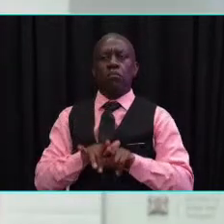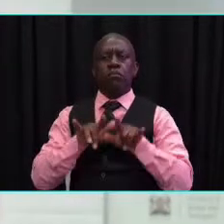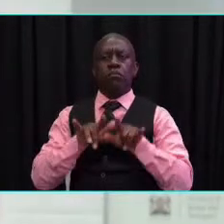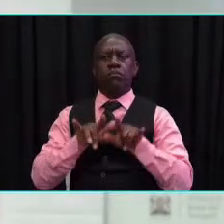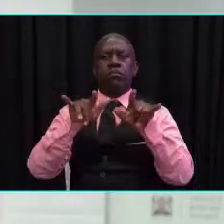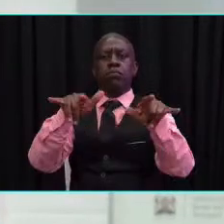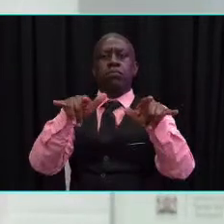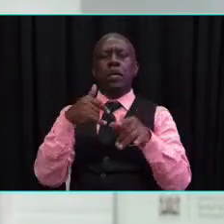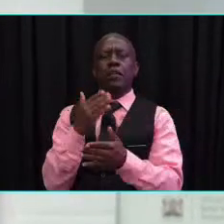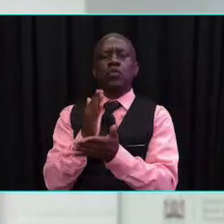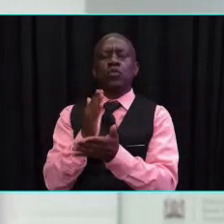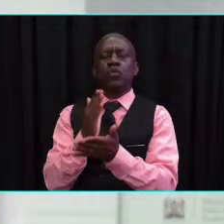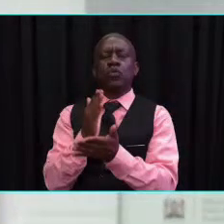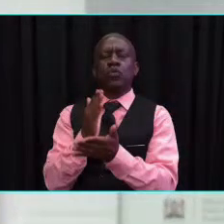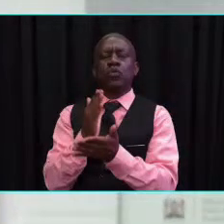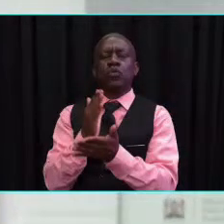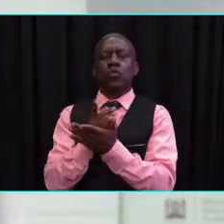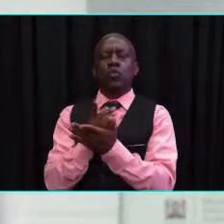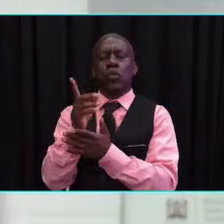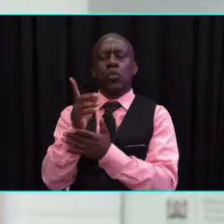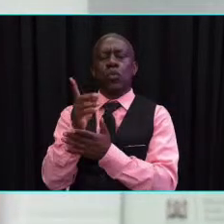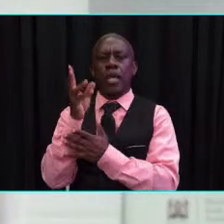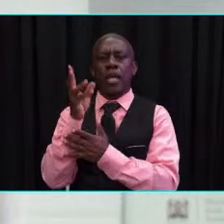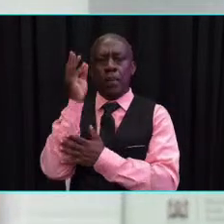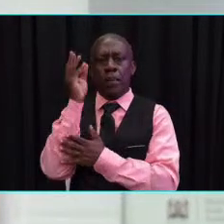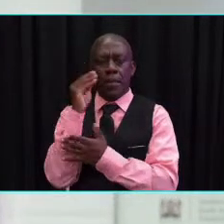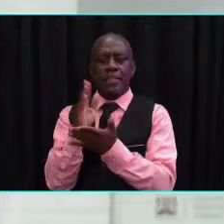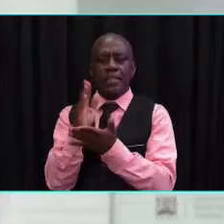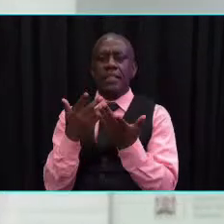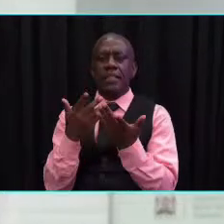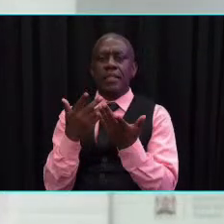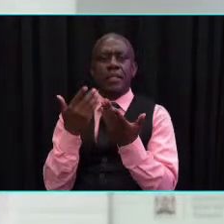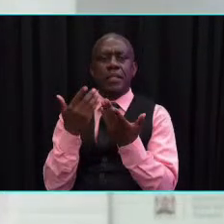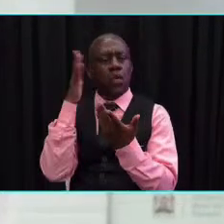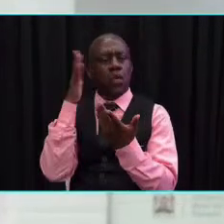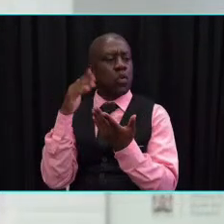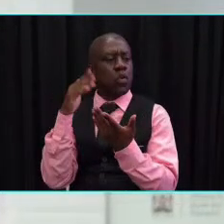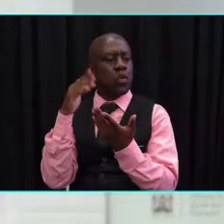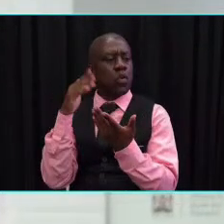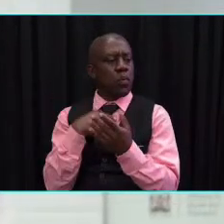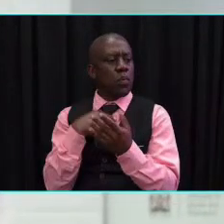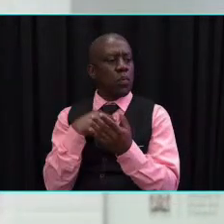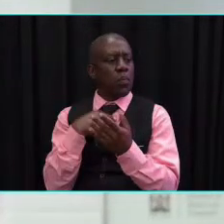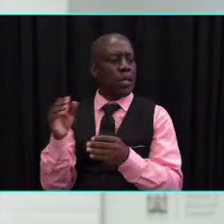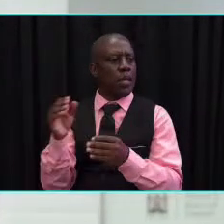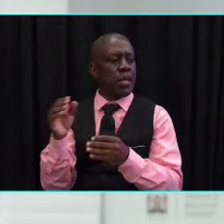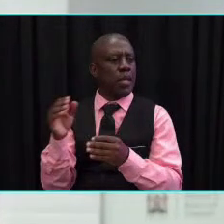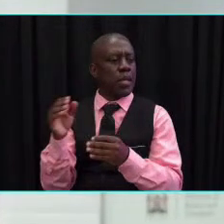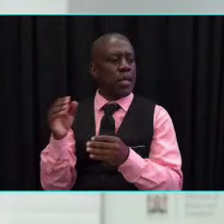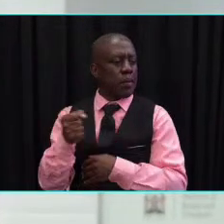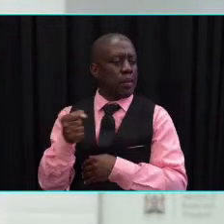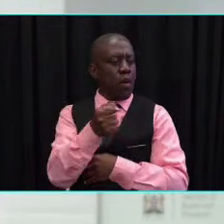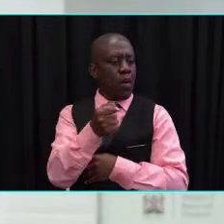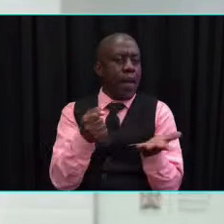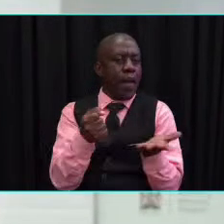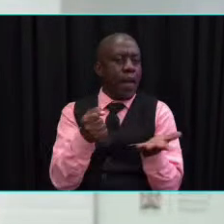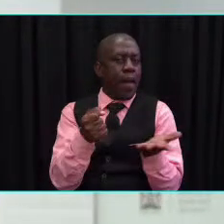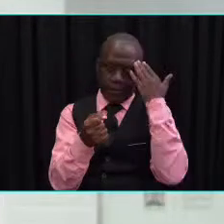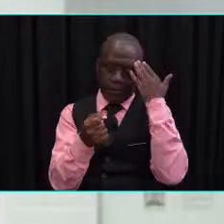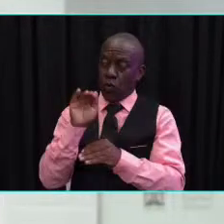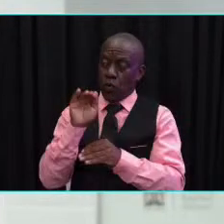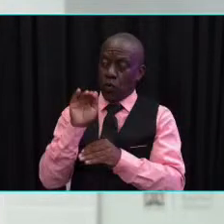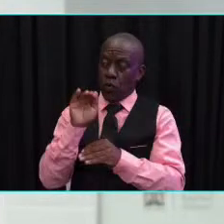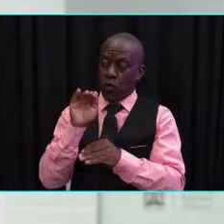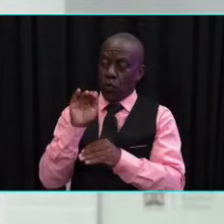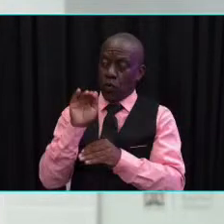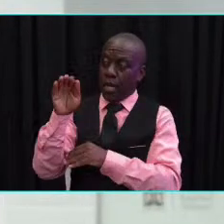done courses that cannot be placed anywhere. If you ask those institutions whether this program